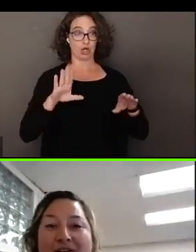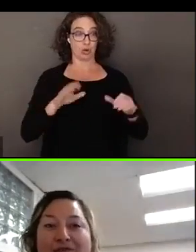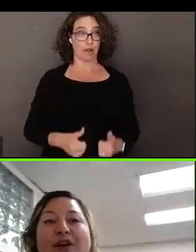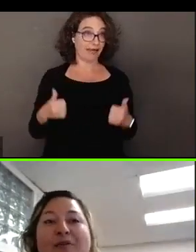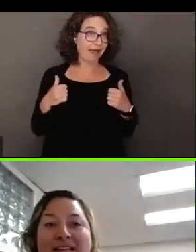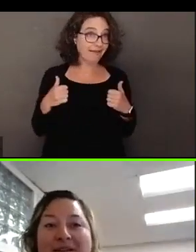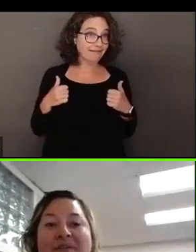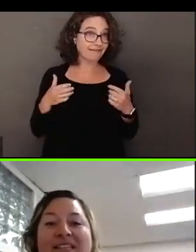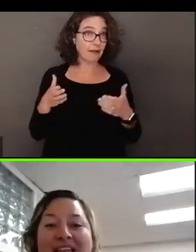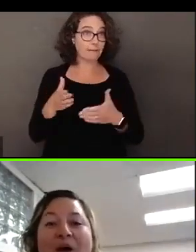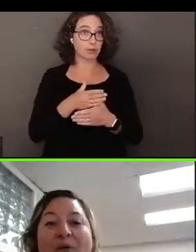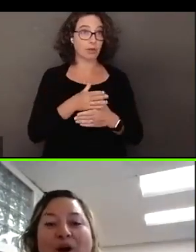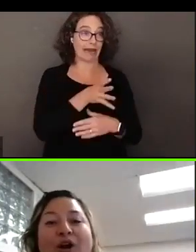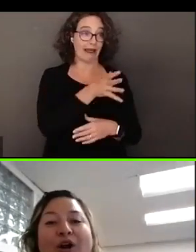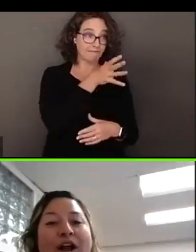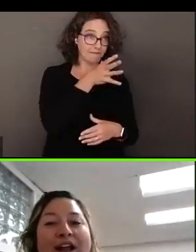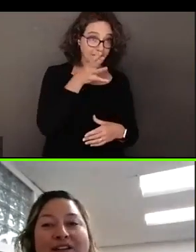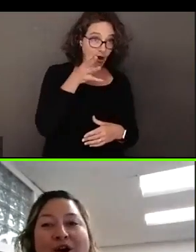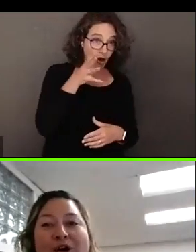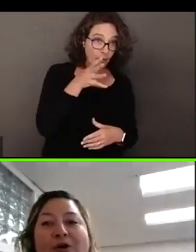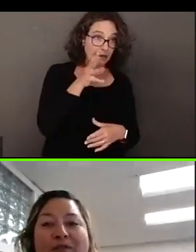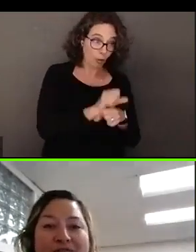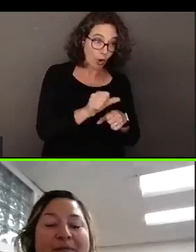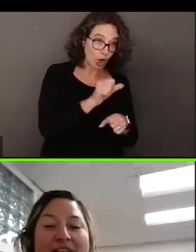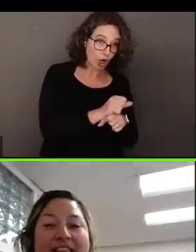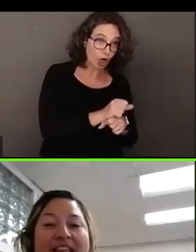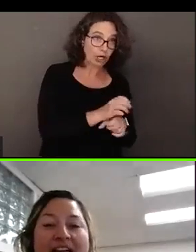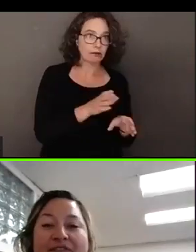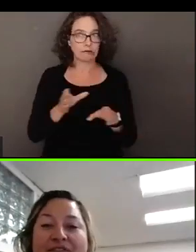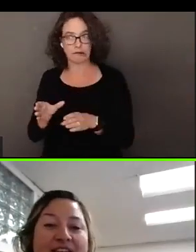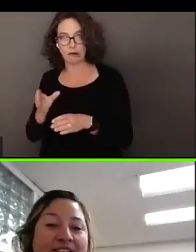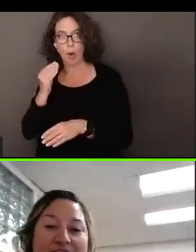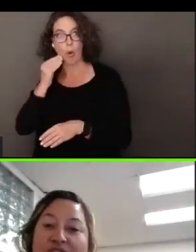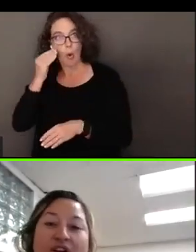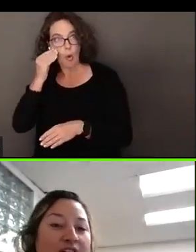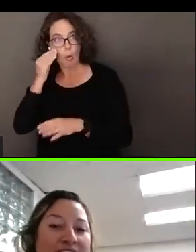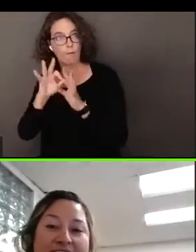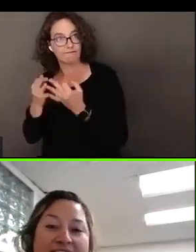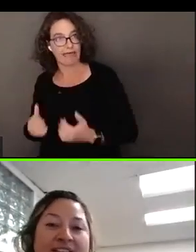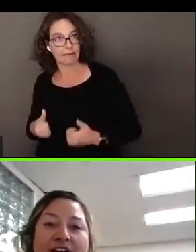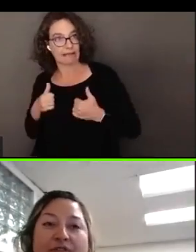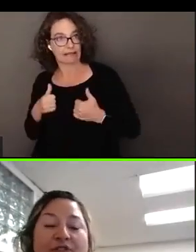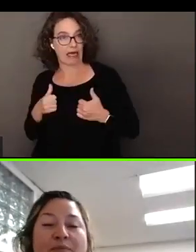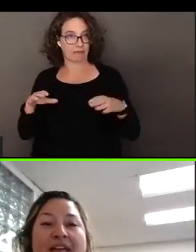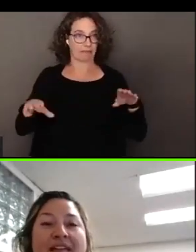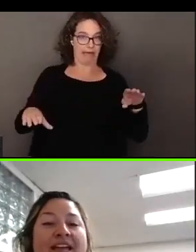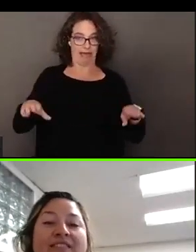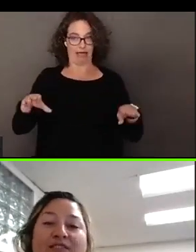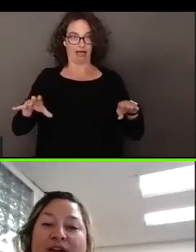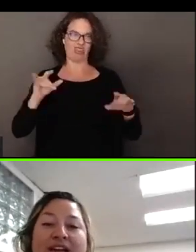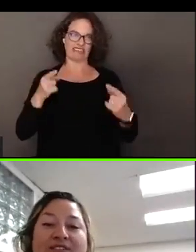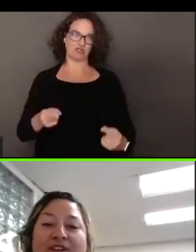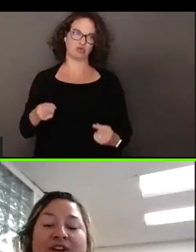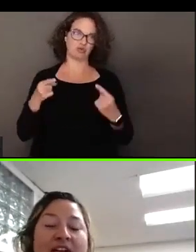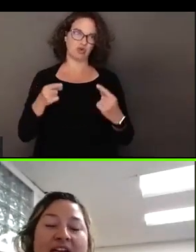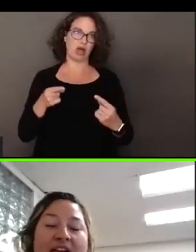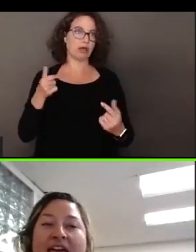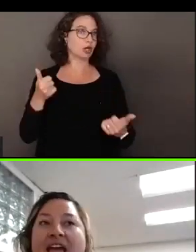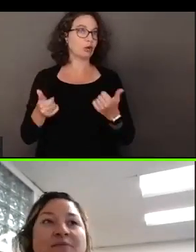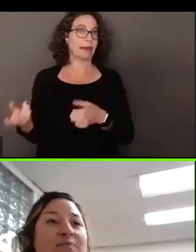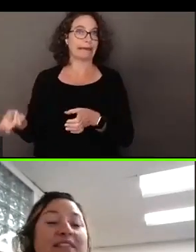between farming and being that worker and home and family life is a struggle in itself. You may get in the